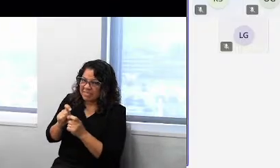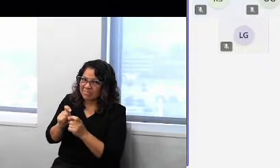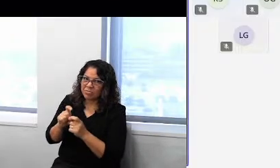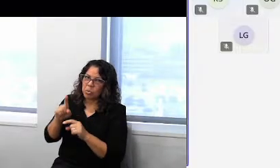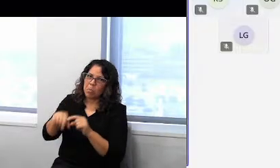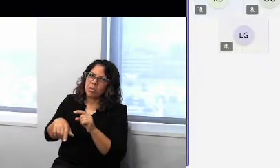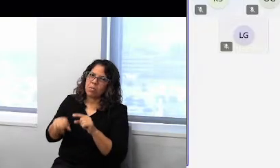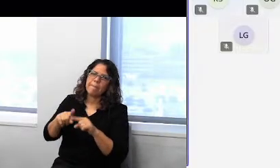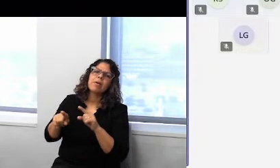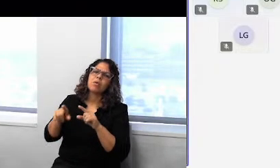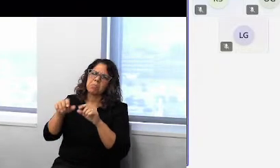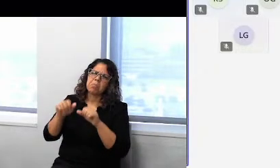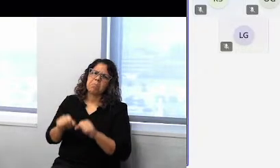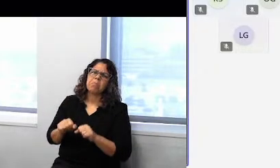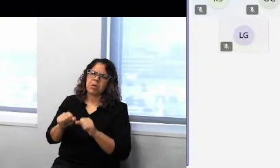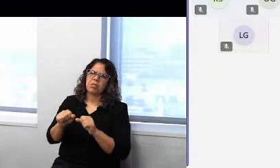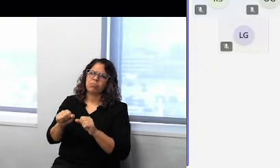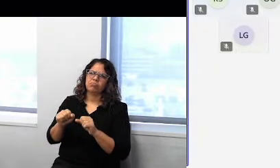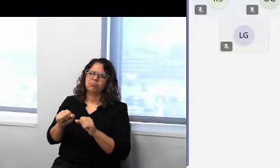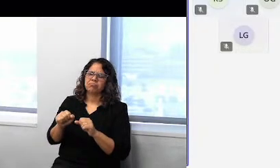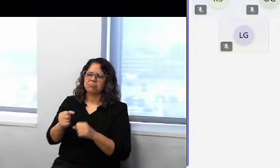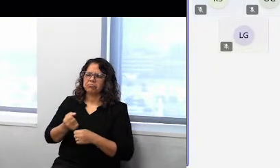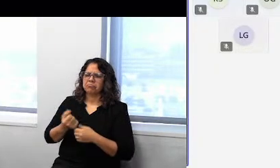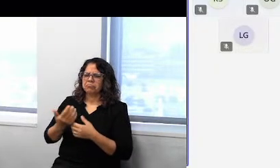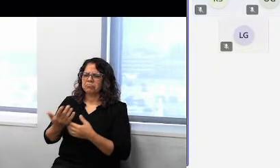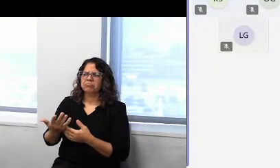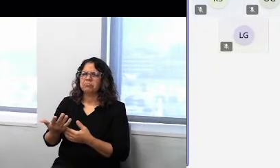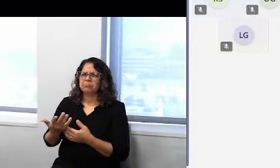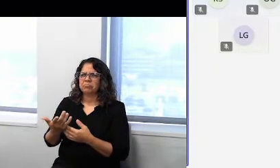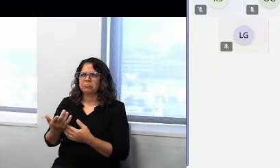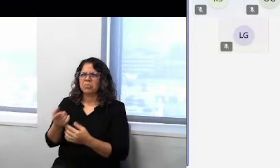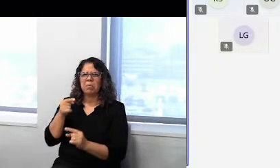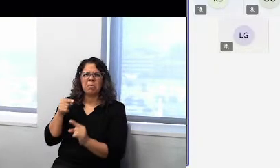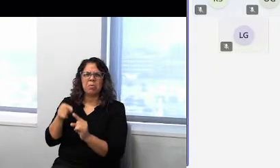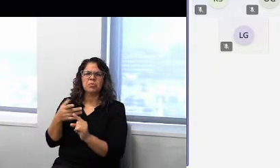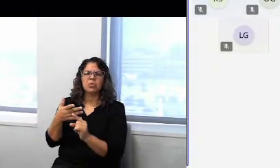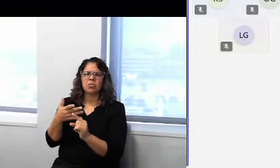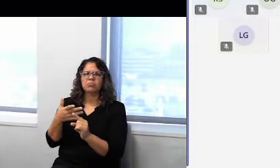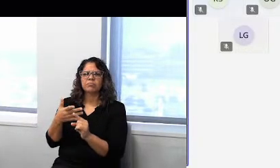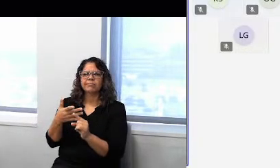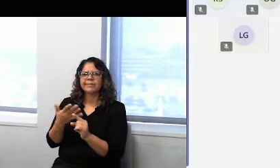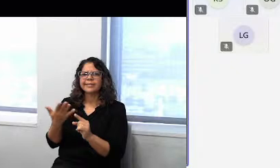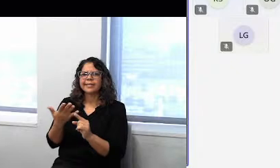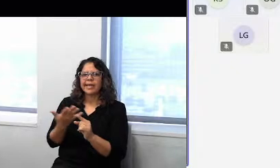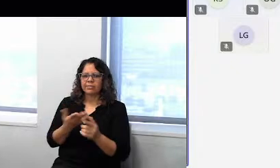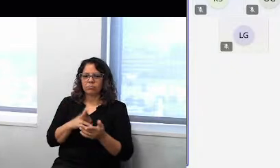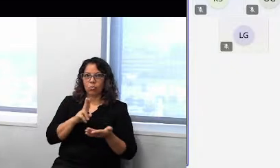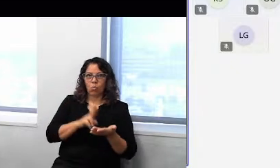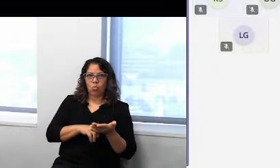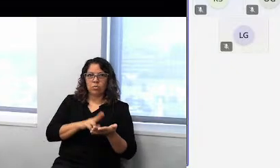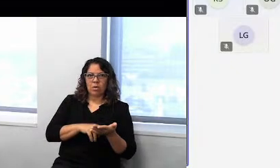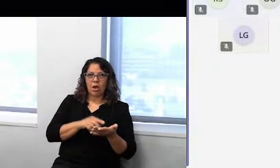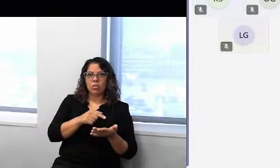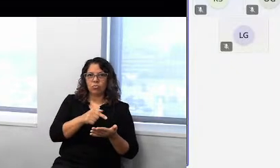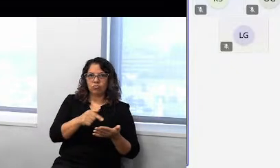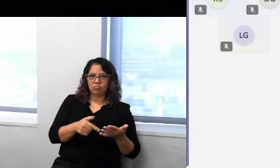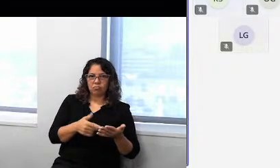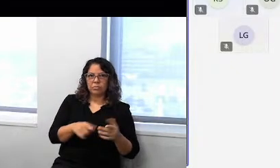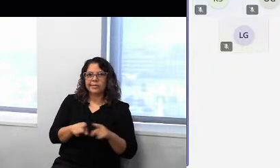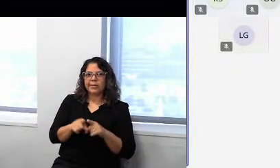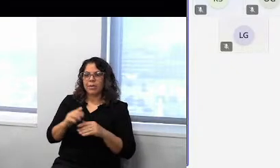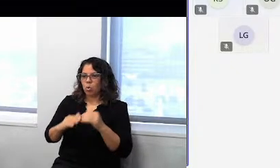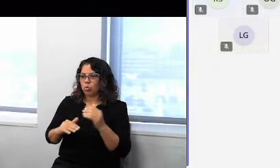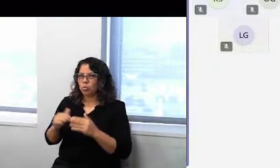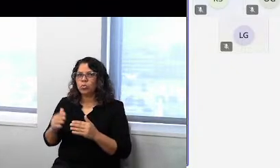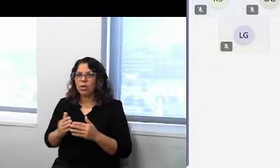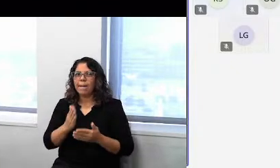is that are under contract and under construction, right? There are some that are pending. That's the second part you said. What